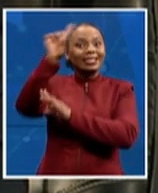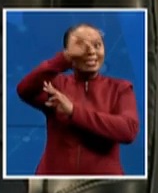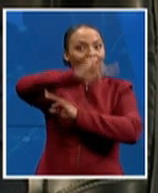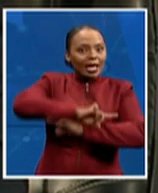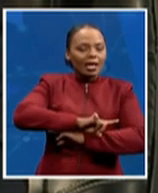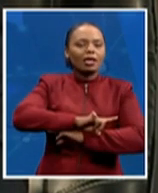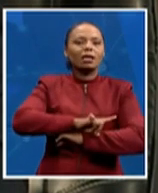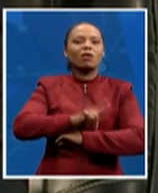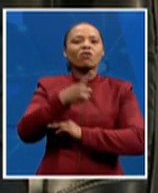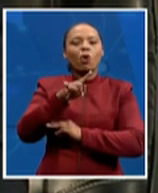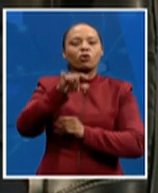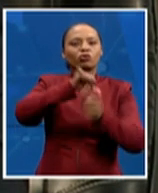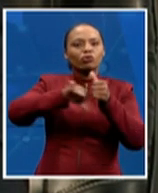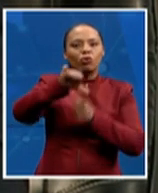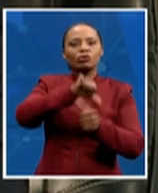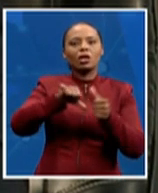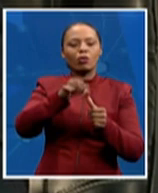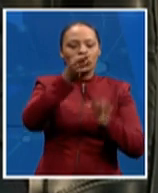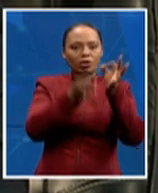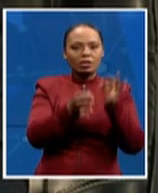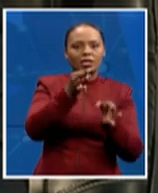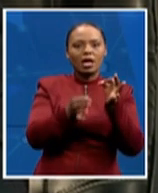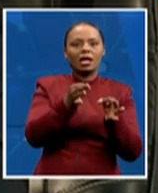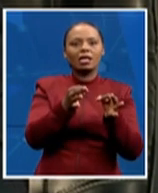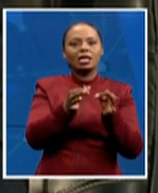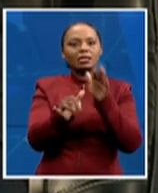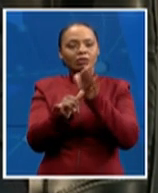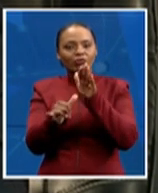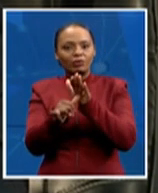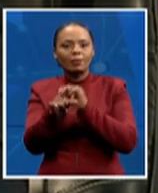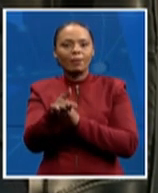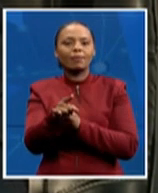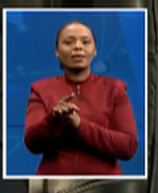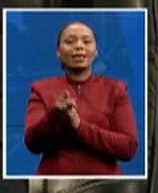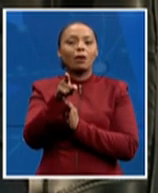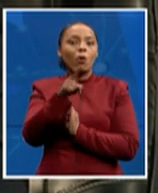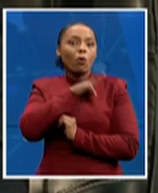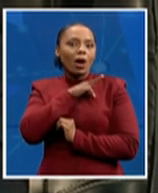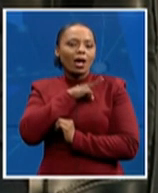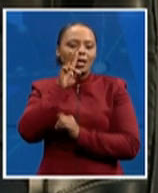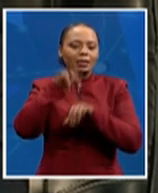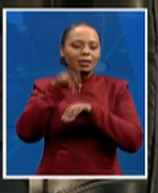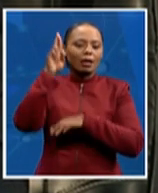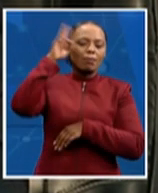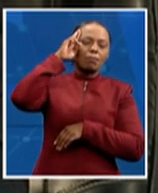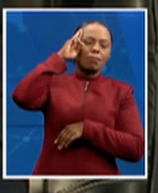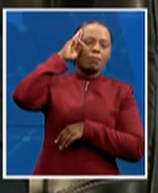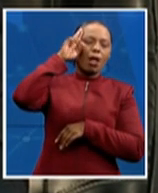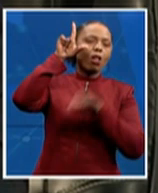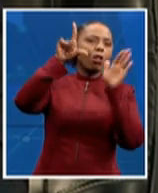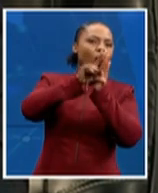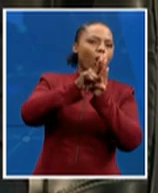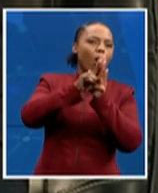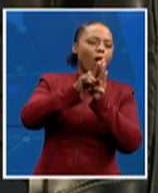socio-political significance, as it reminds us of a long and a painful journey that we have traveled